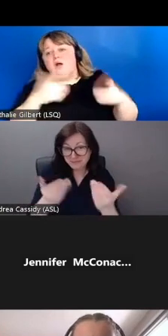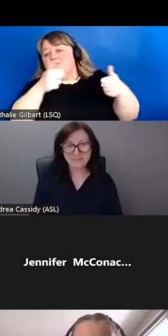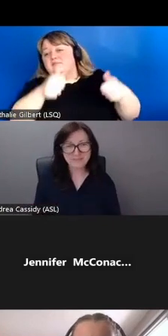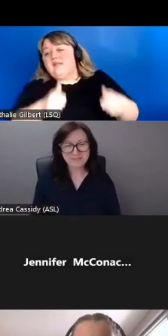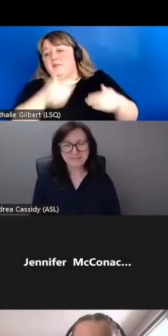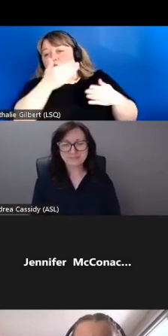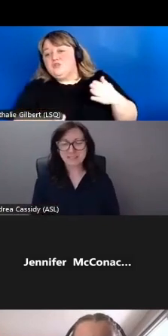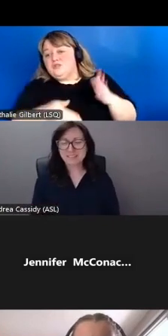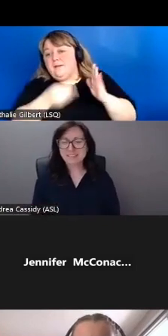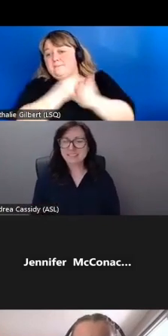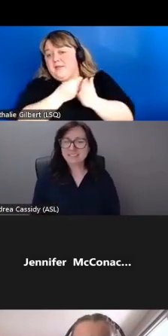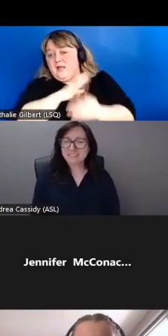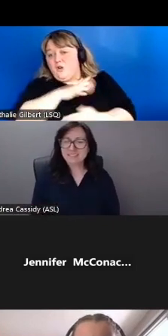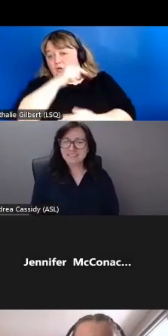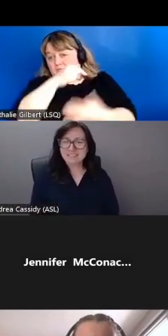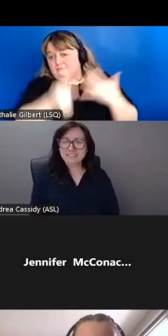Let's see.